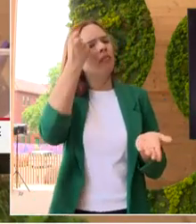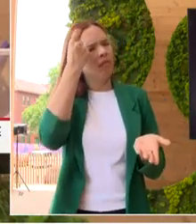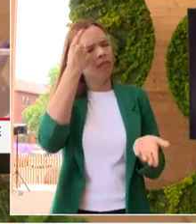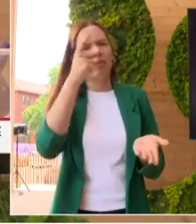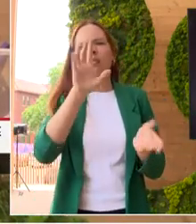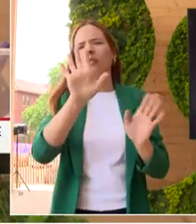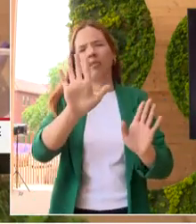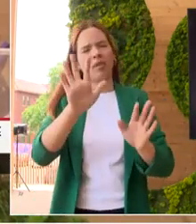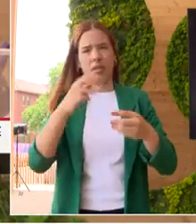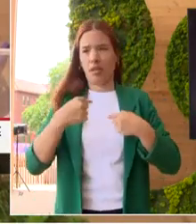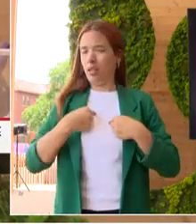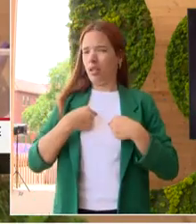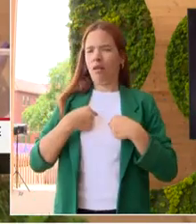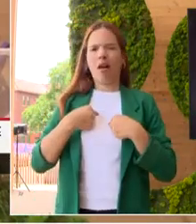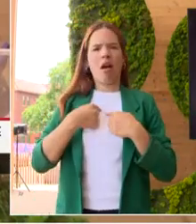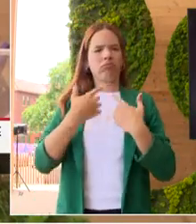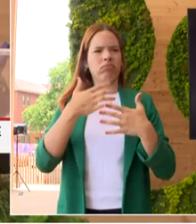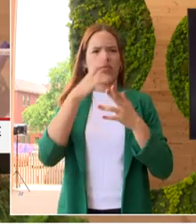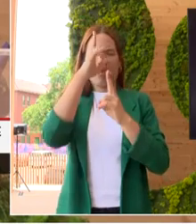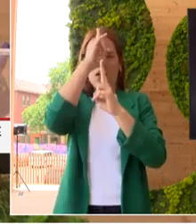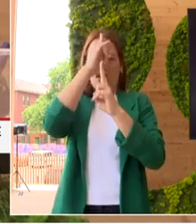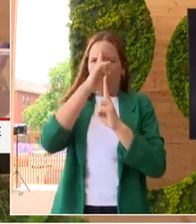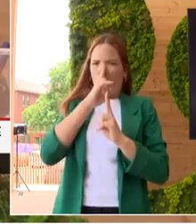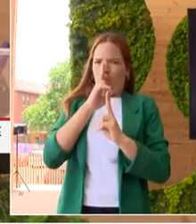here as a